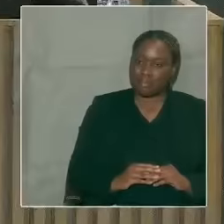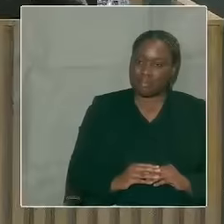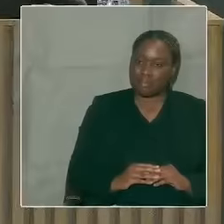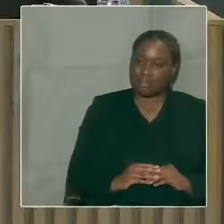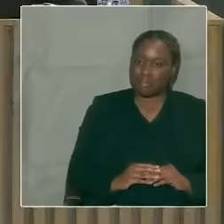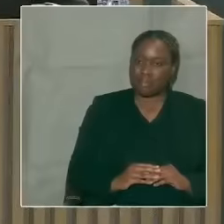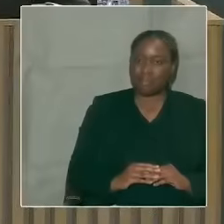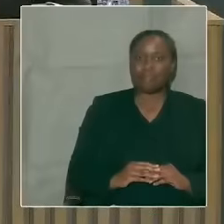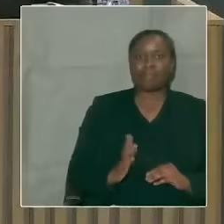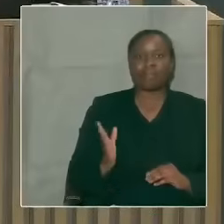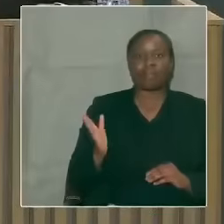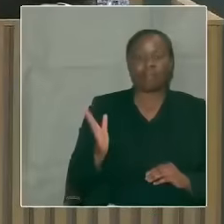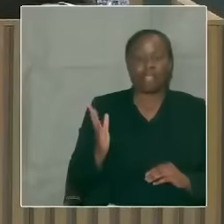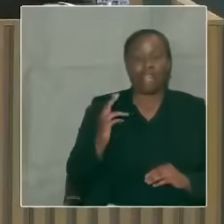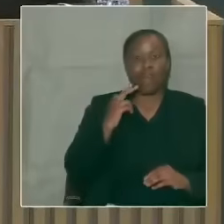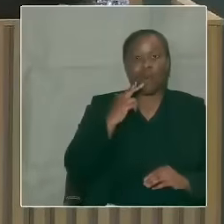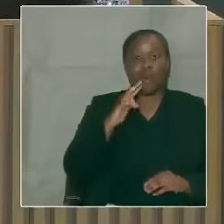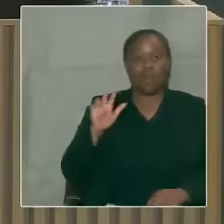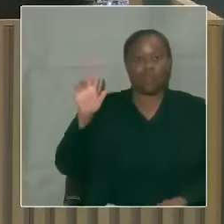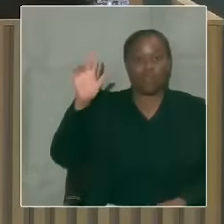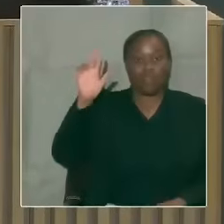have the witness take the oath?